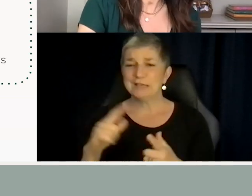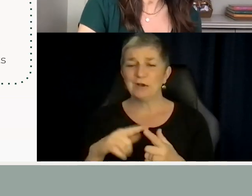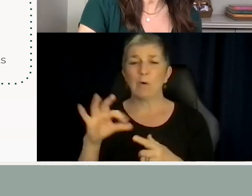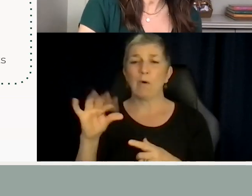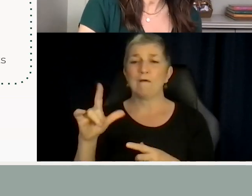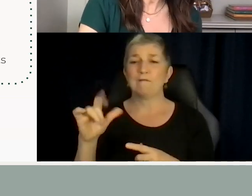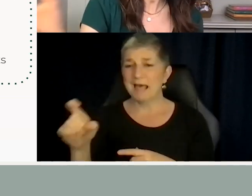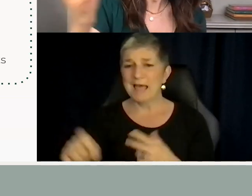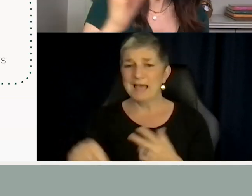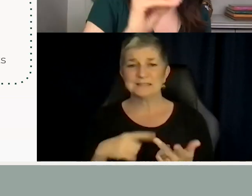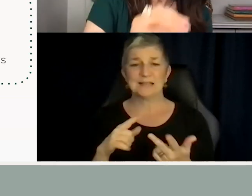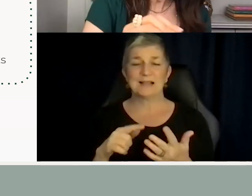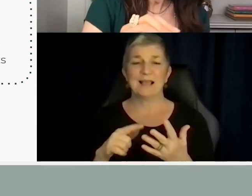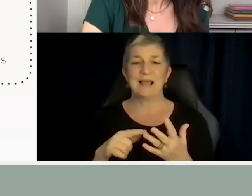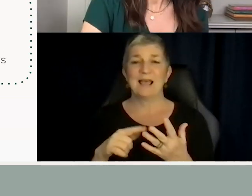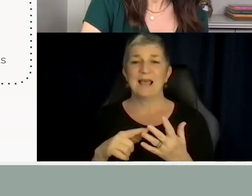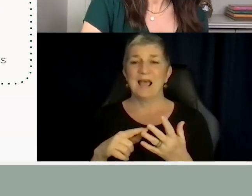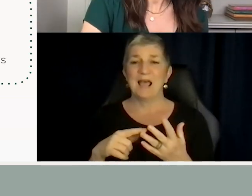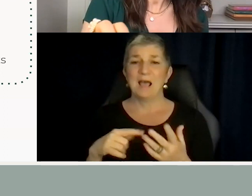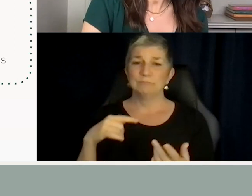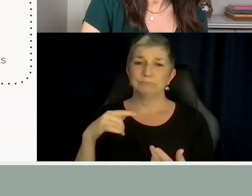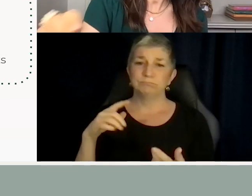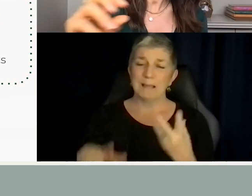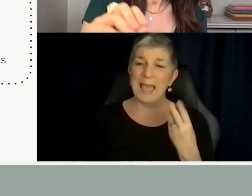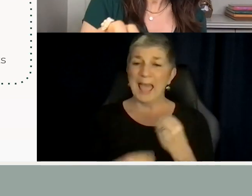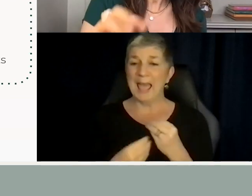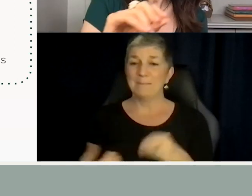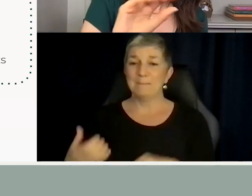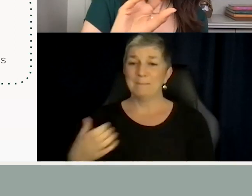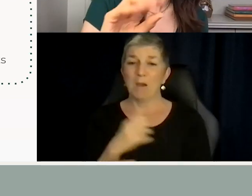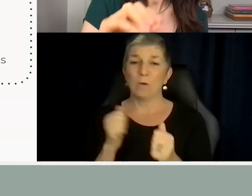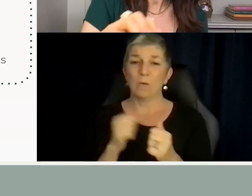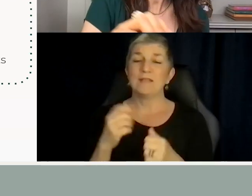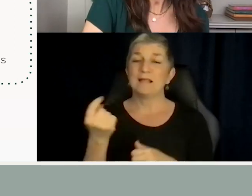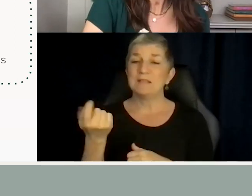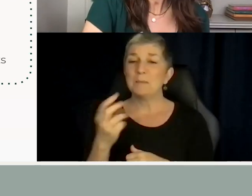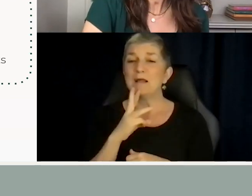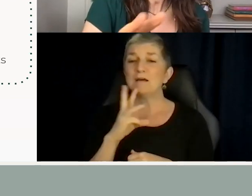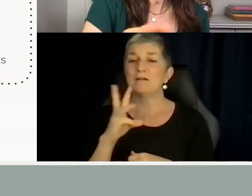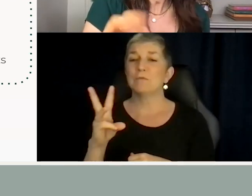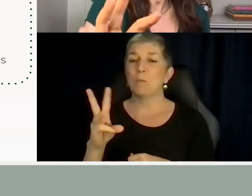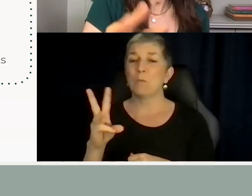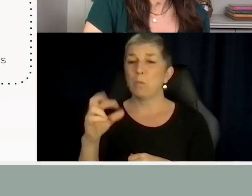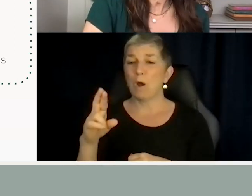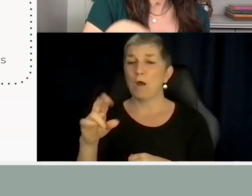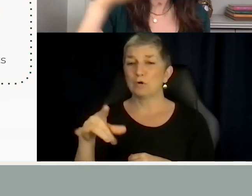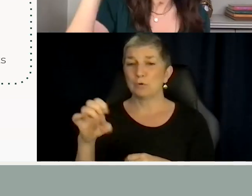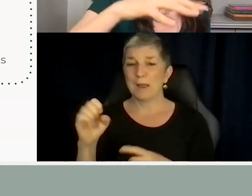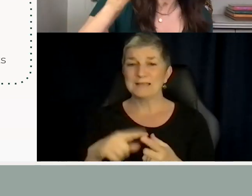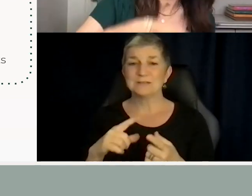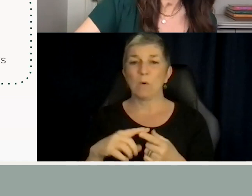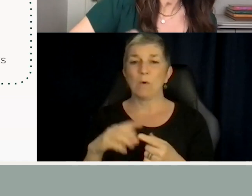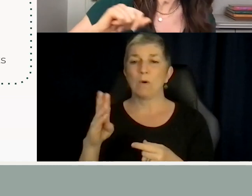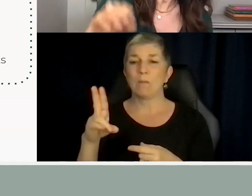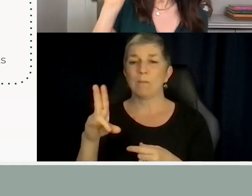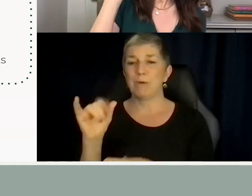and then you will power it up with a little bit of watercress or broccoli sprouts. It could get pretty bitter if you're going to put